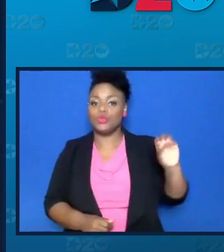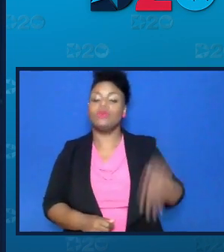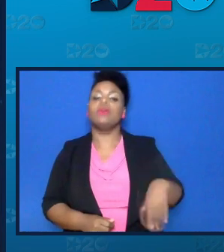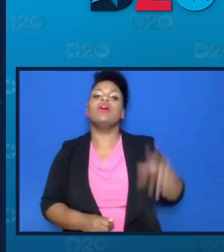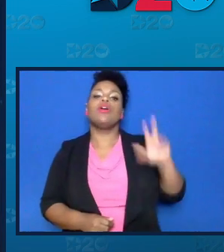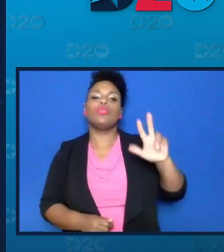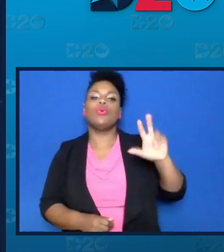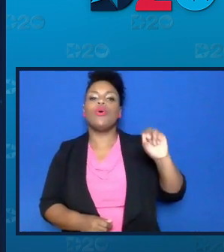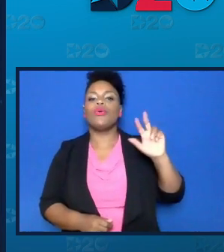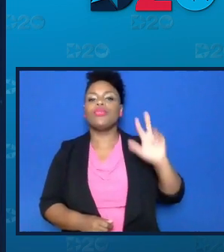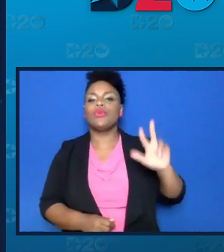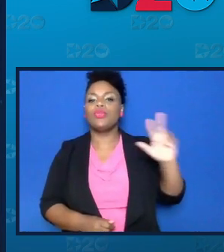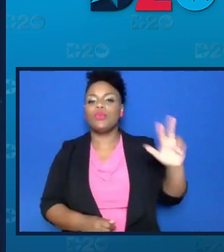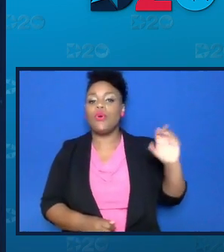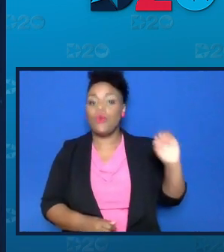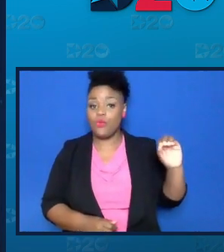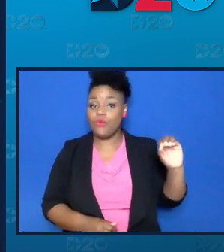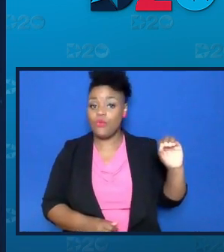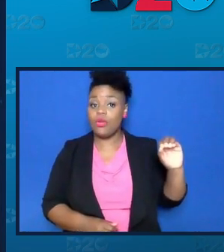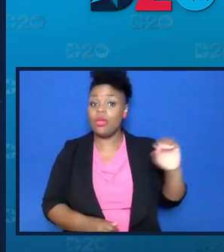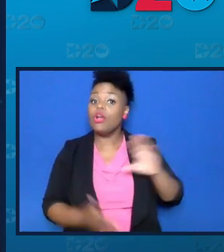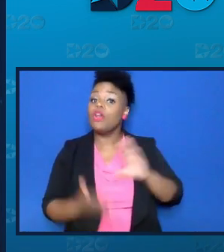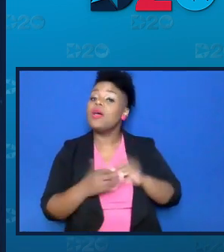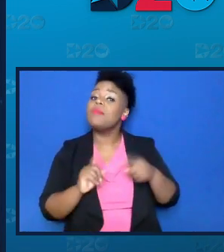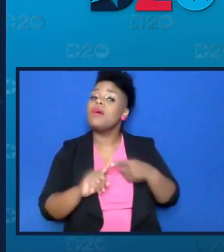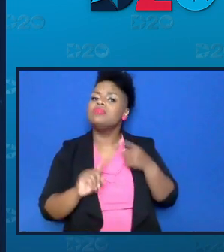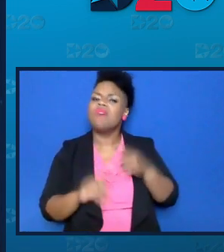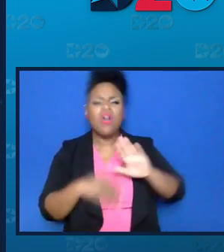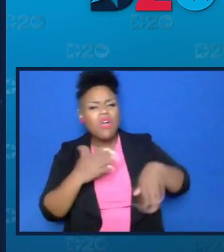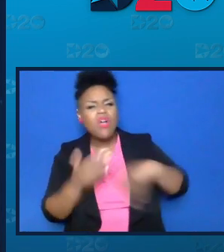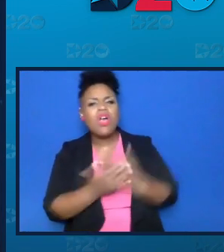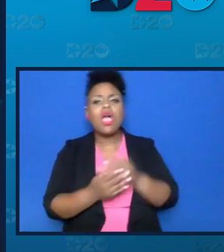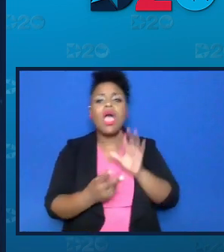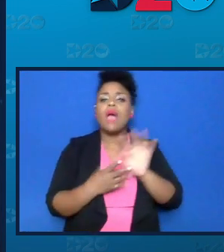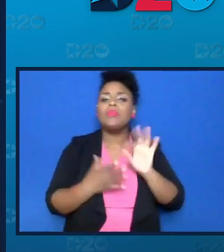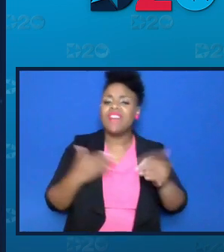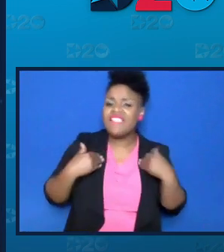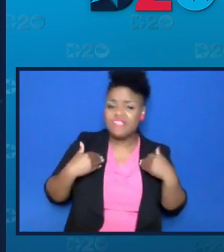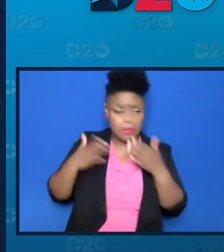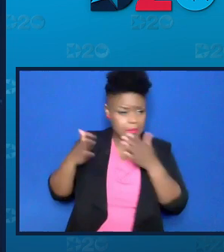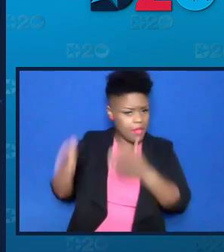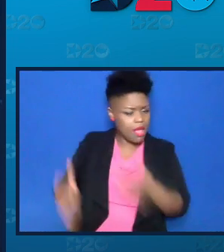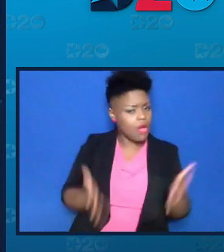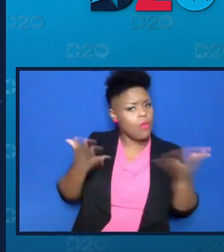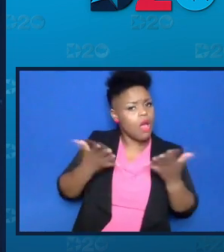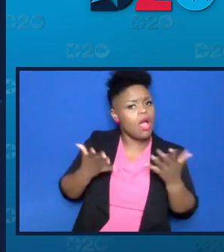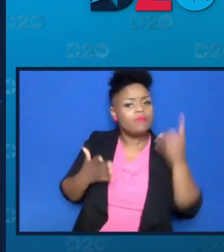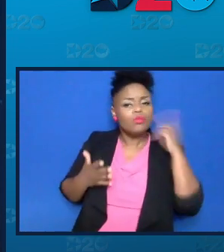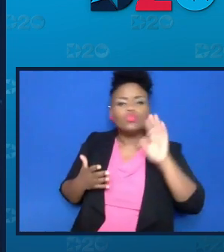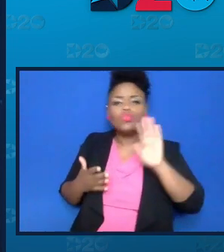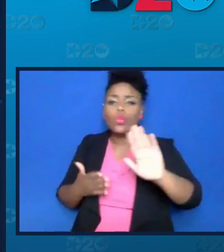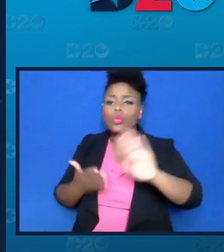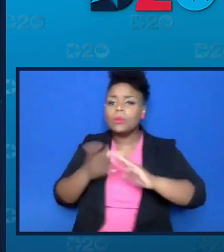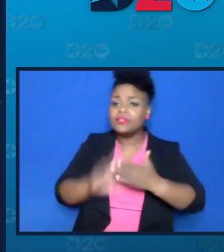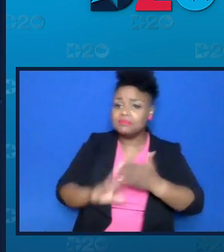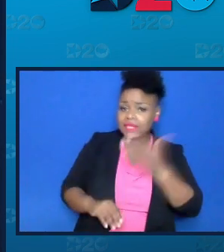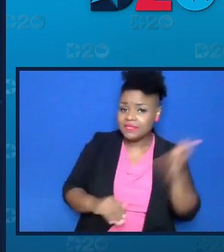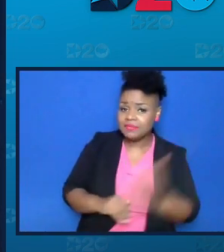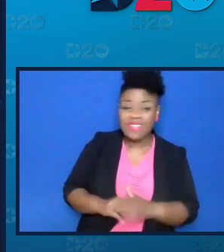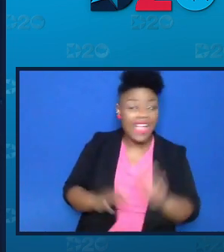voting options and make the best plan for how to vote in your community, wherever you are. An easy way to remember